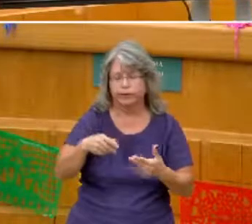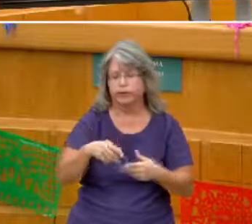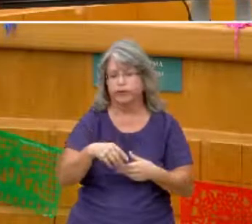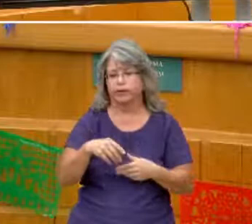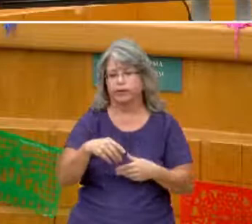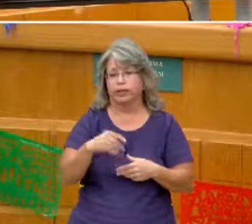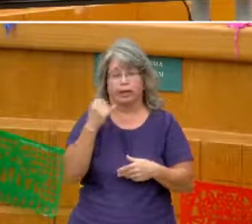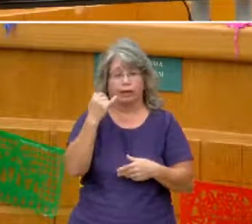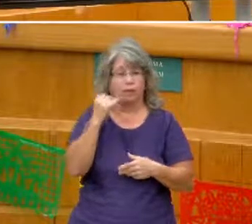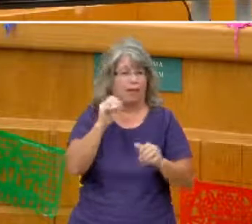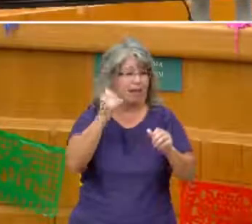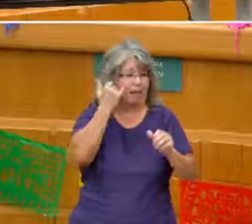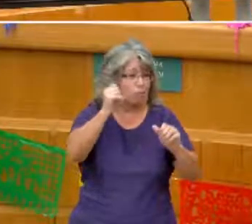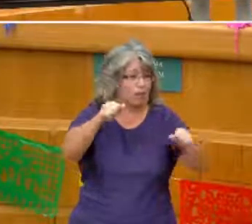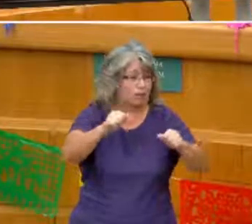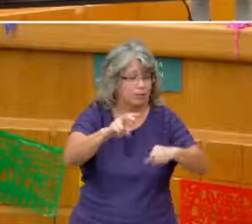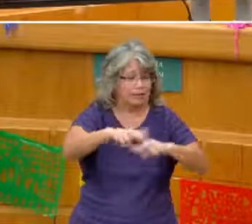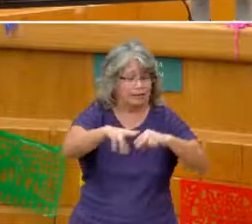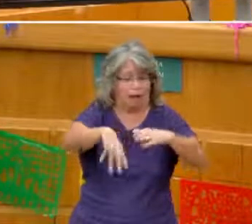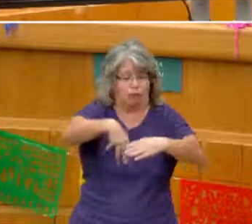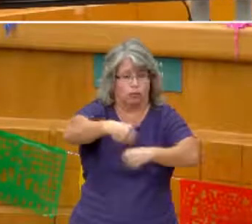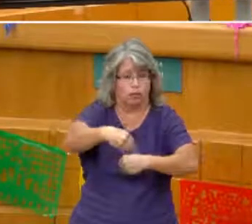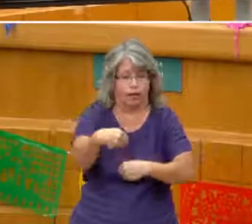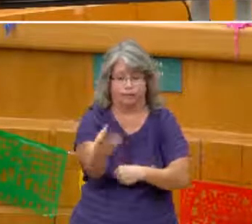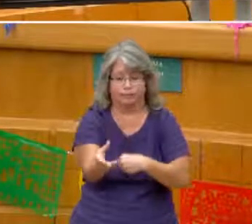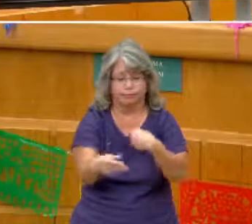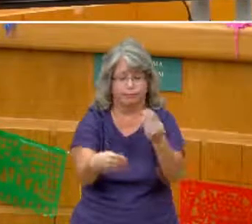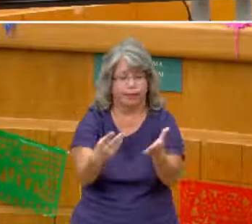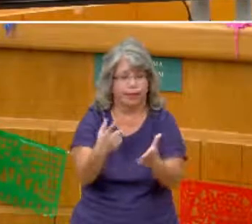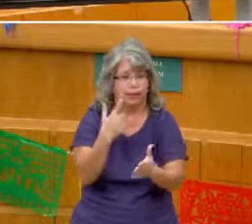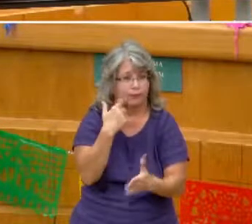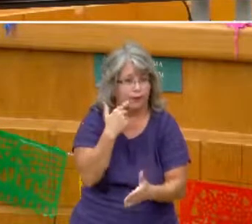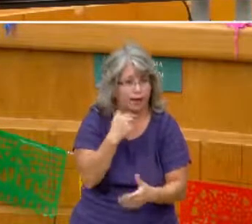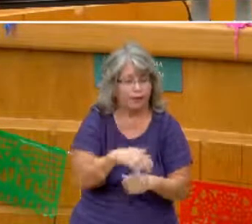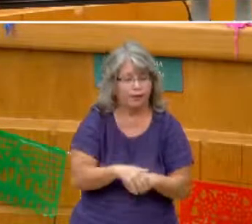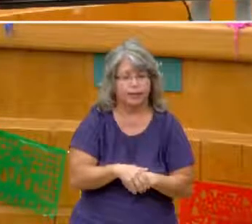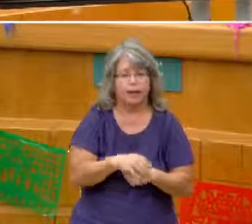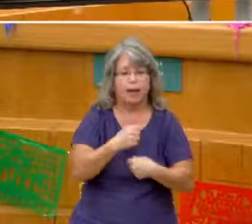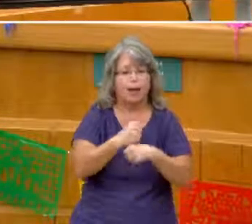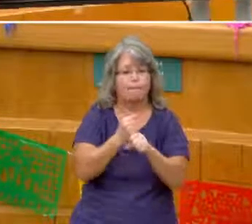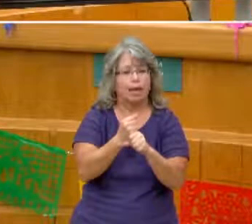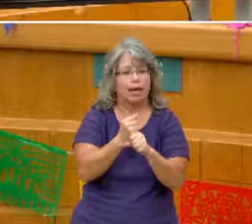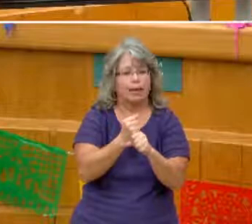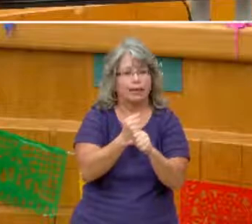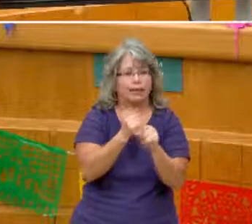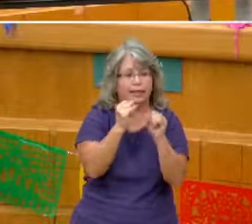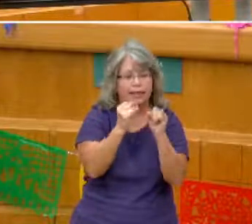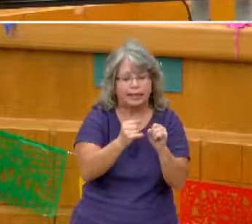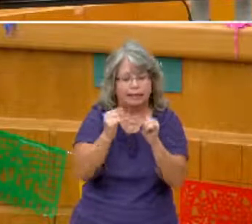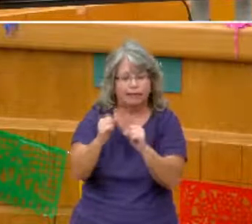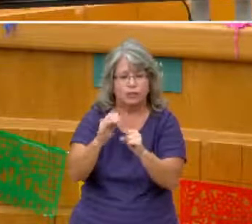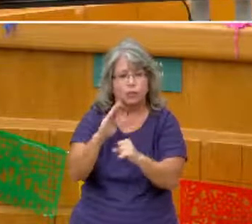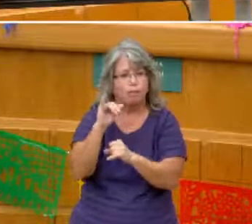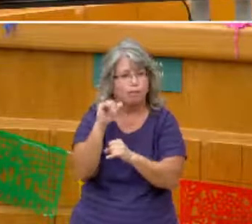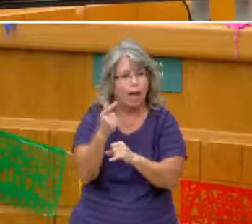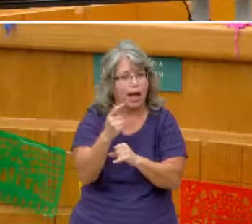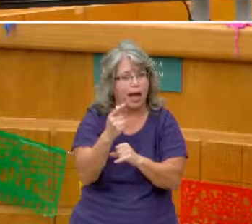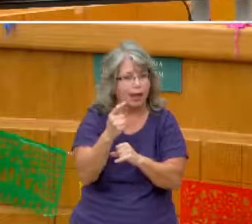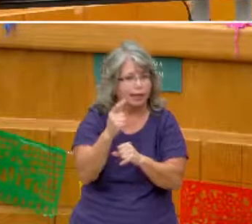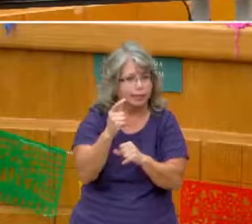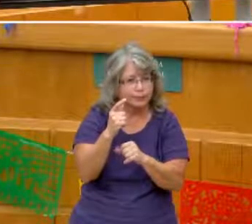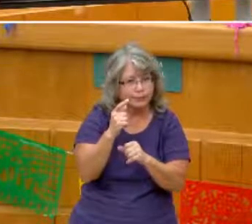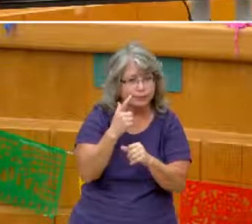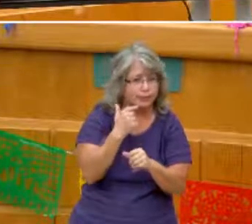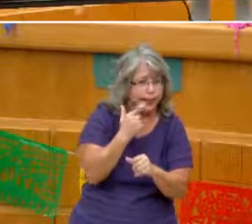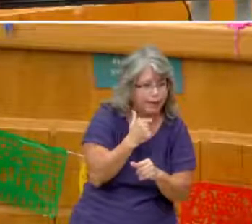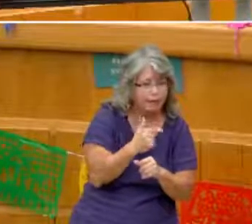outdoors if possible. Set up stations with individual bag treats for kids to take. Wash your hands before and